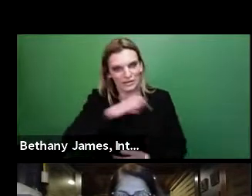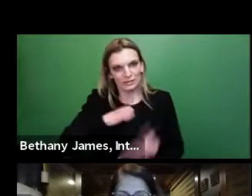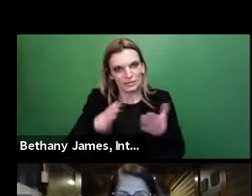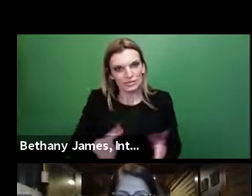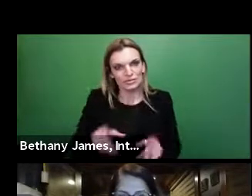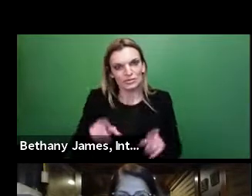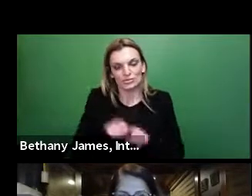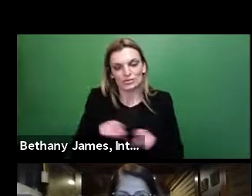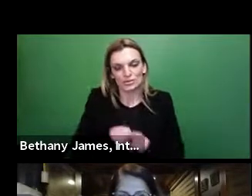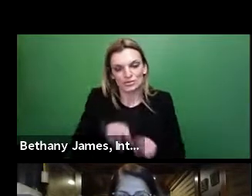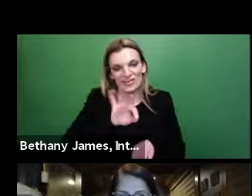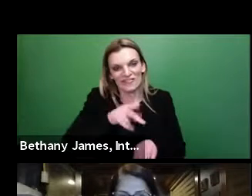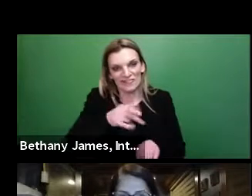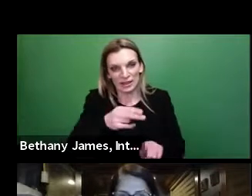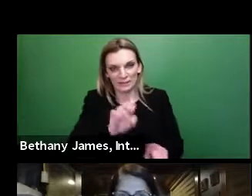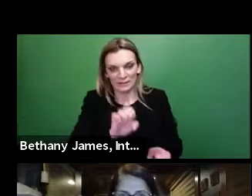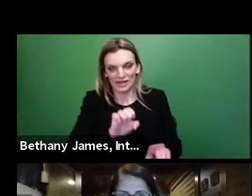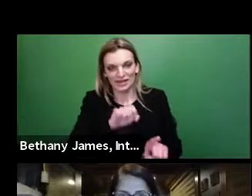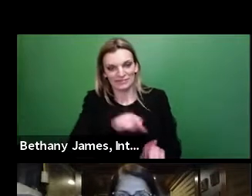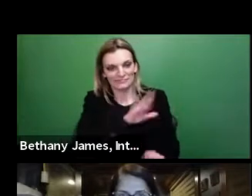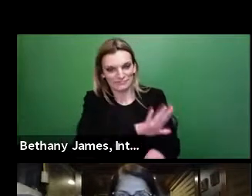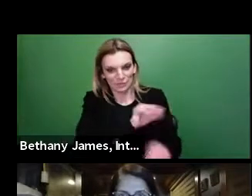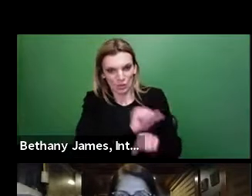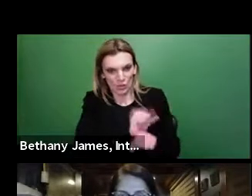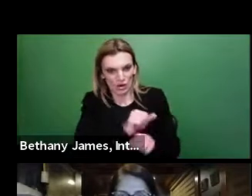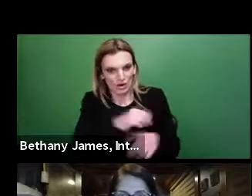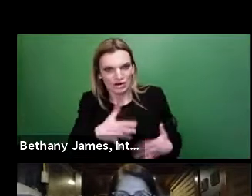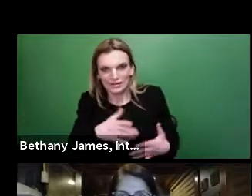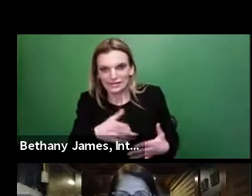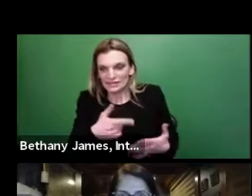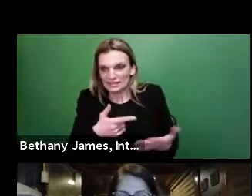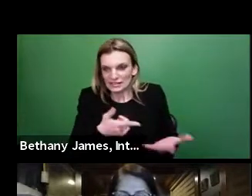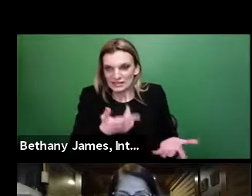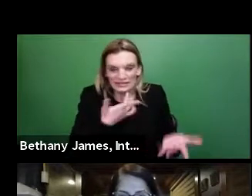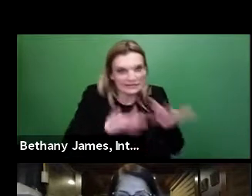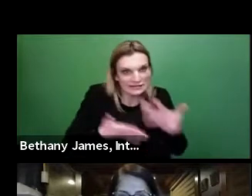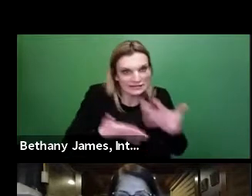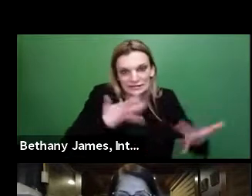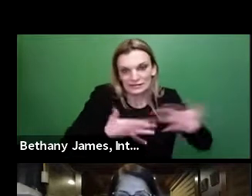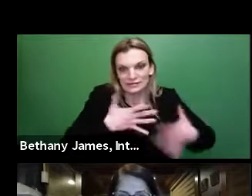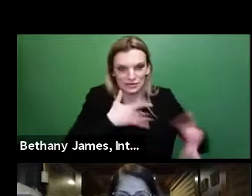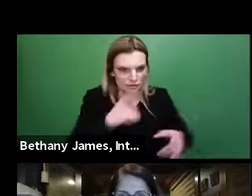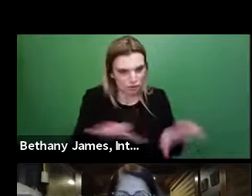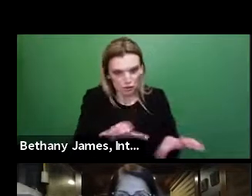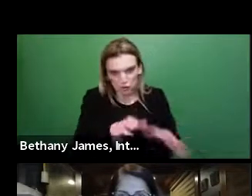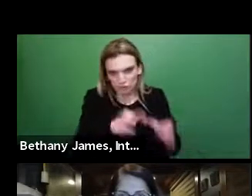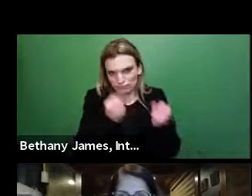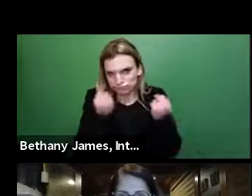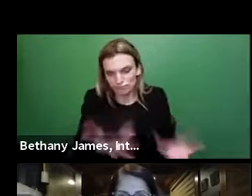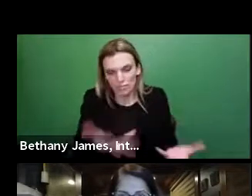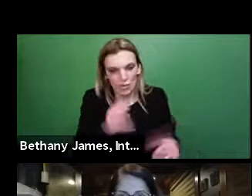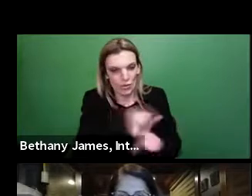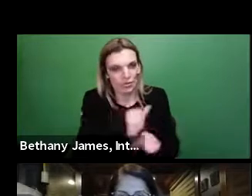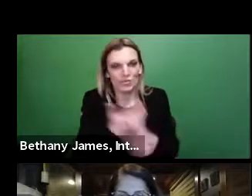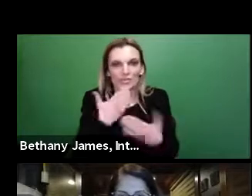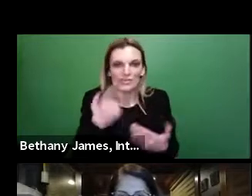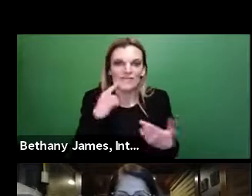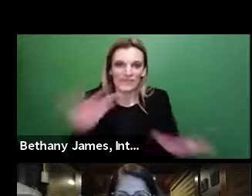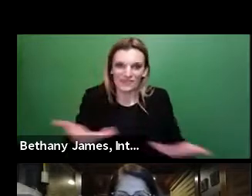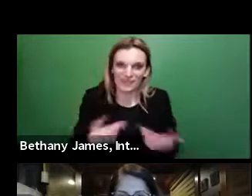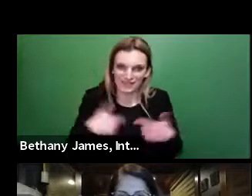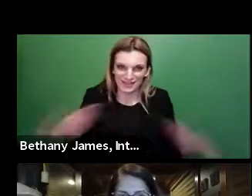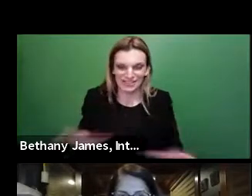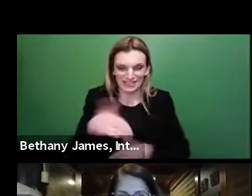Felipe is able to do with the little time that he has to do everything. And so we thank you for having us here tonight.